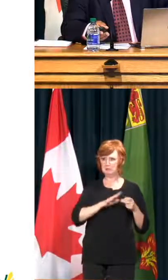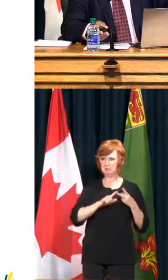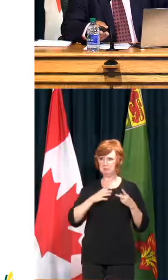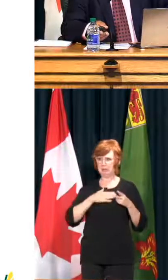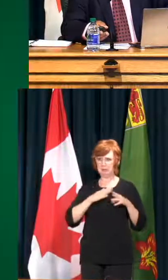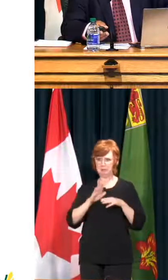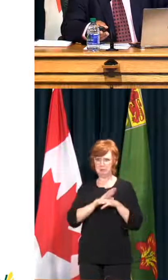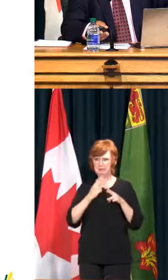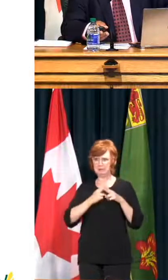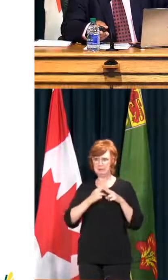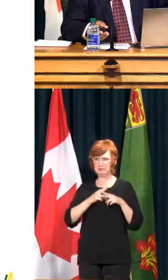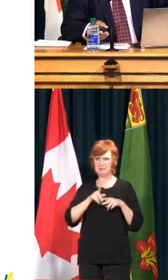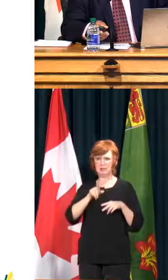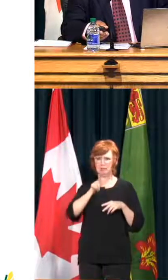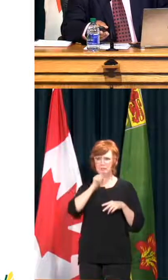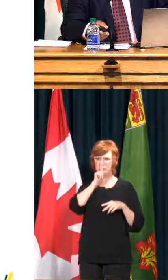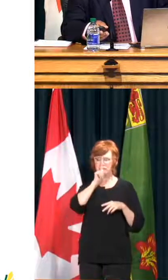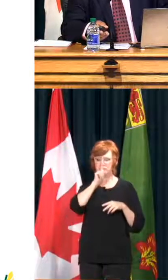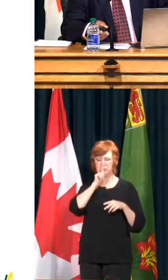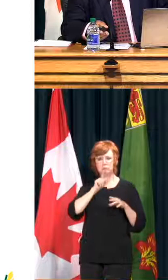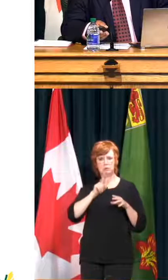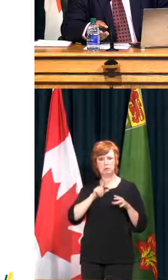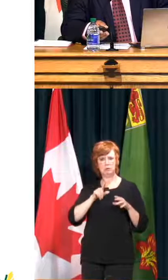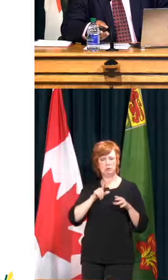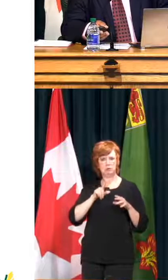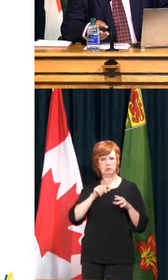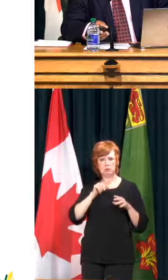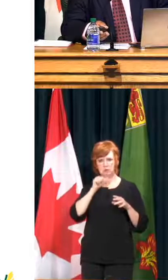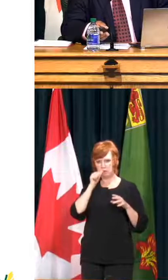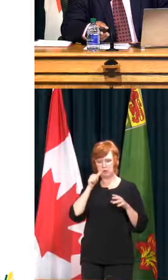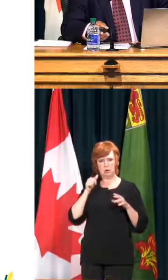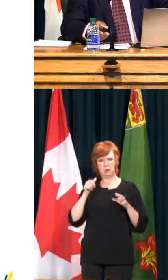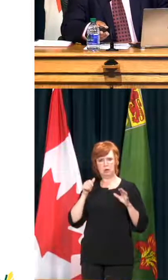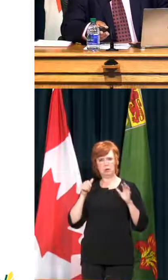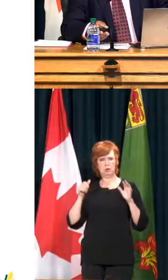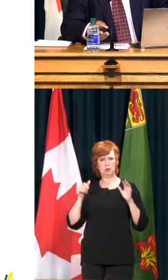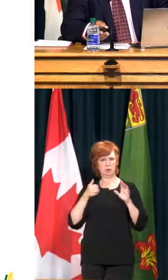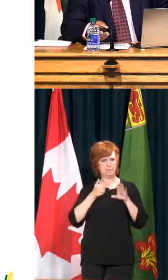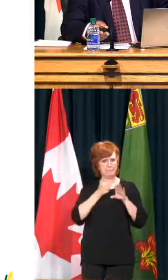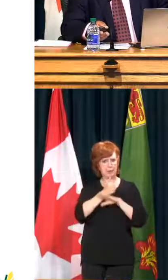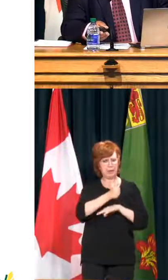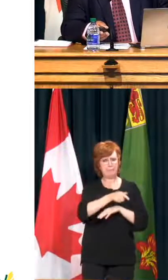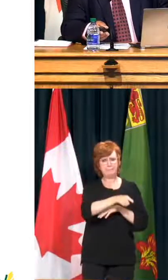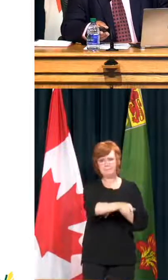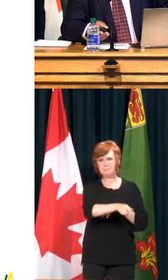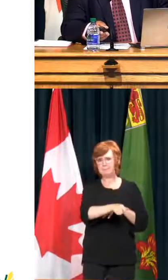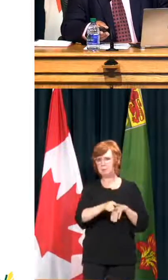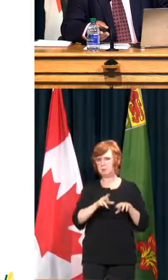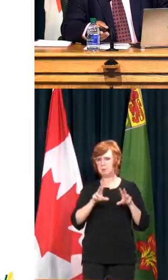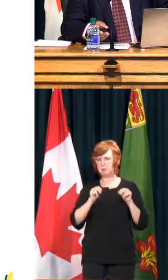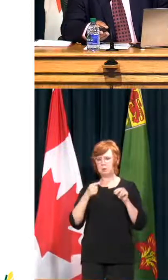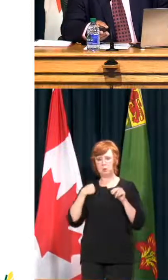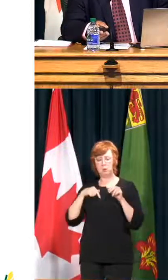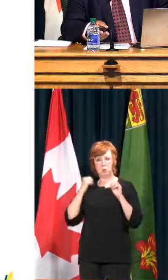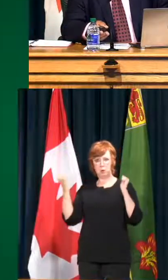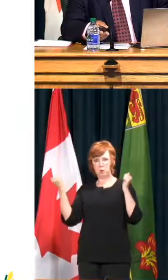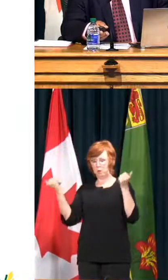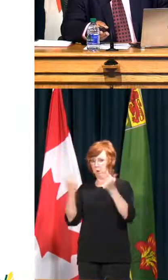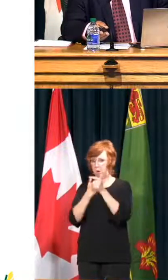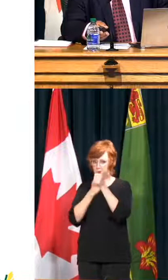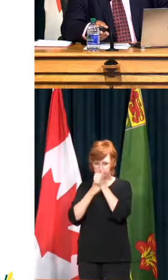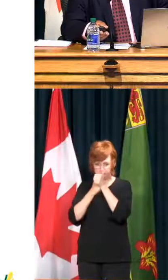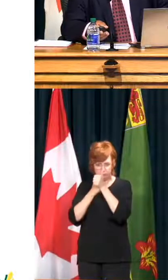has a public service announcement doesn't mean that that business is unsafe. Everyone is really doing their best to comply with guidelines, but